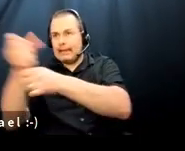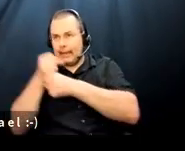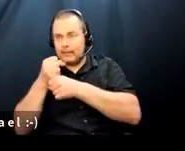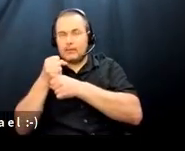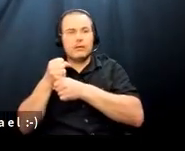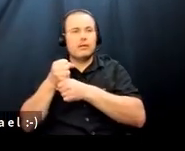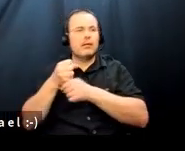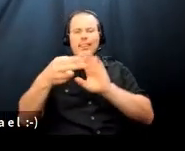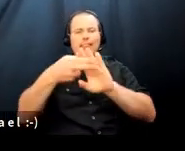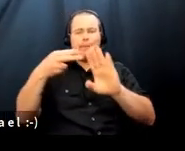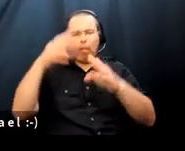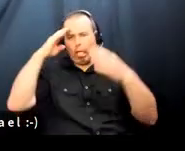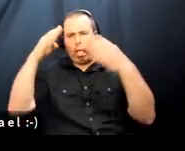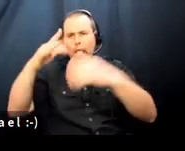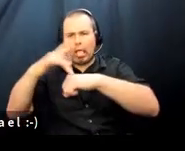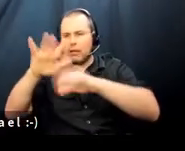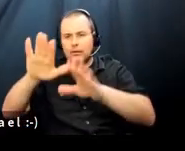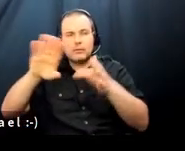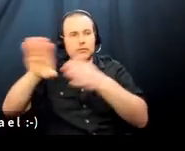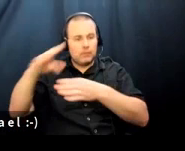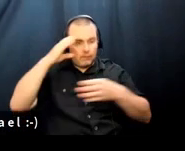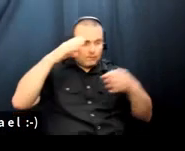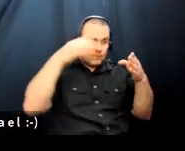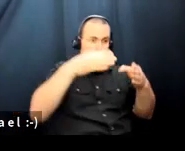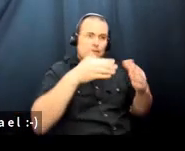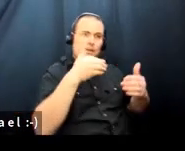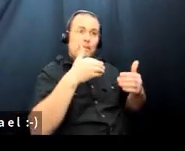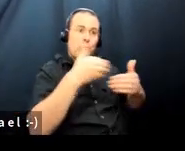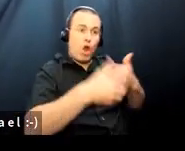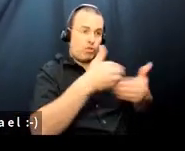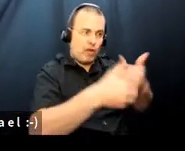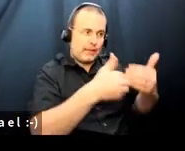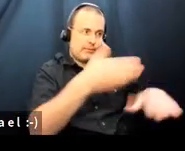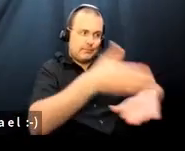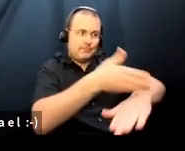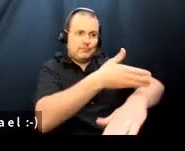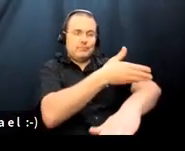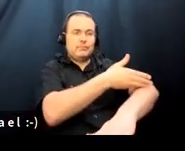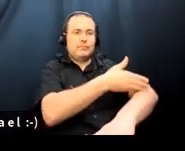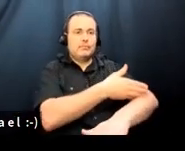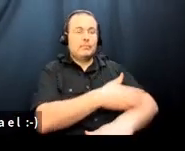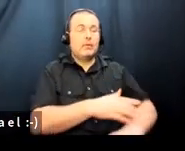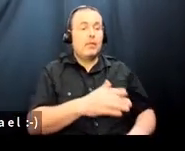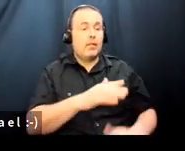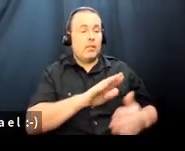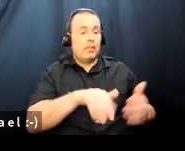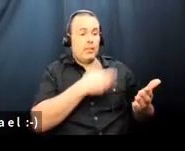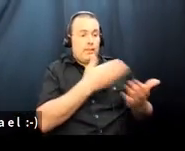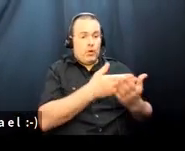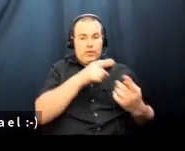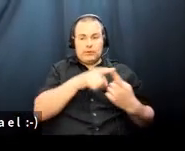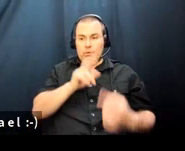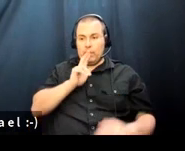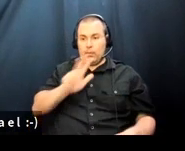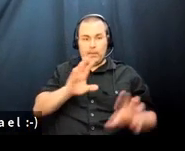progress. Insist that your birth to 3 provider, that later your special education provider